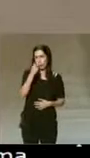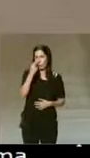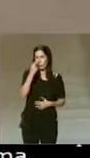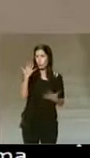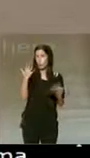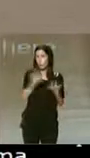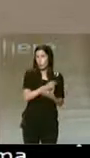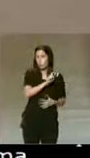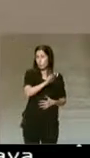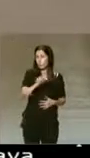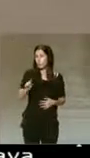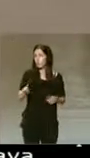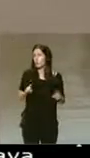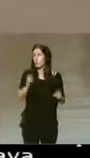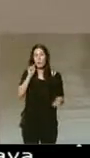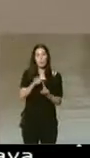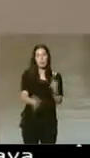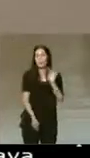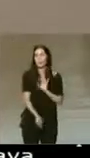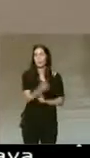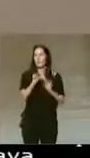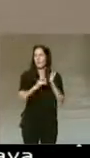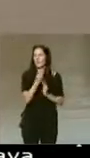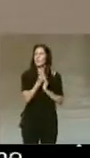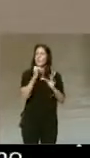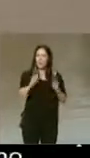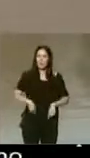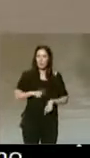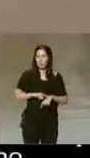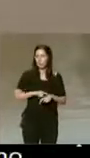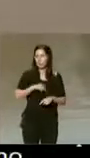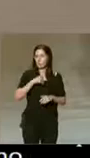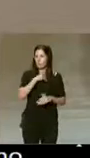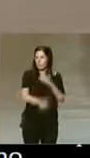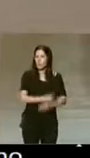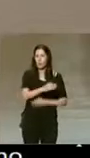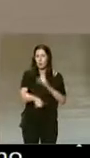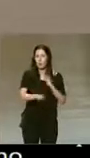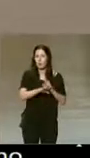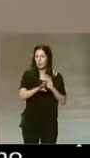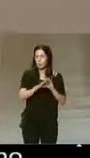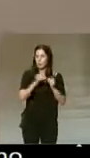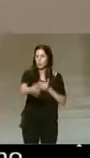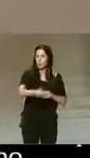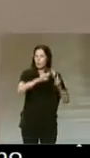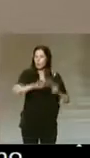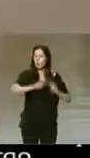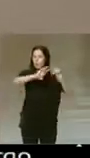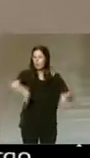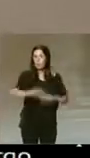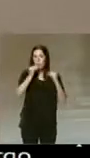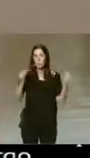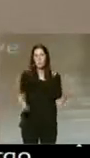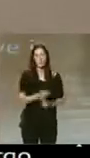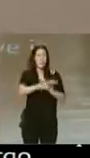for every single stakeholder to be very interested to improve it with the passing of time and